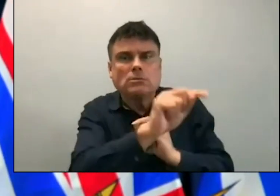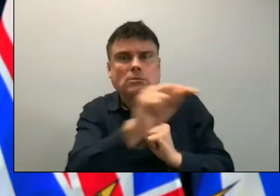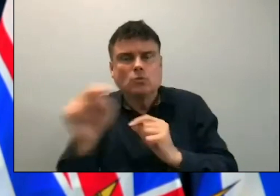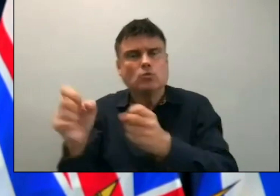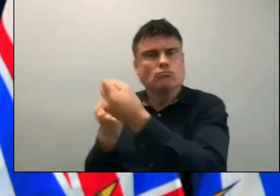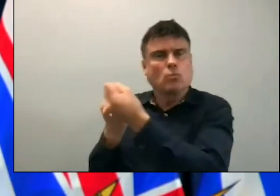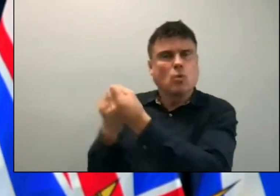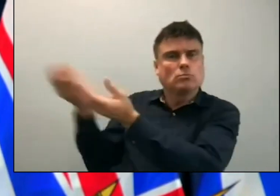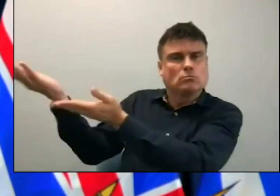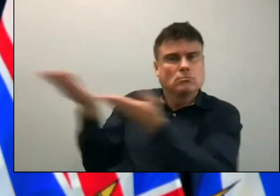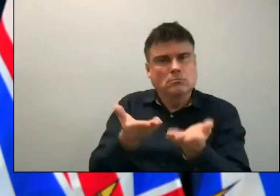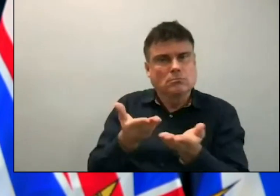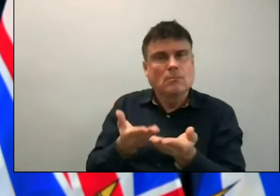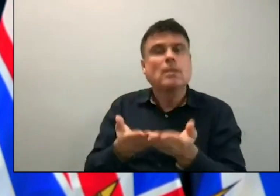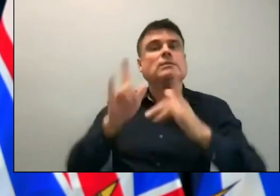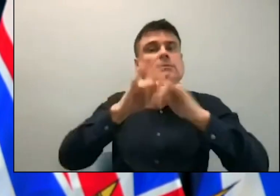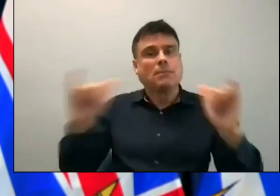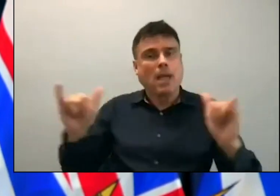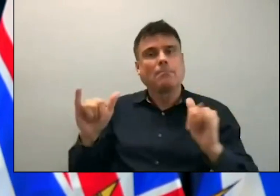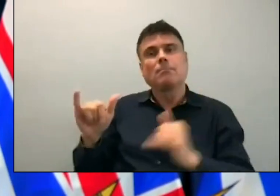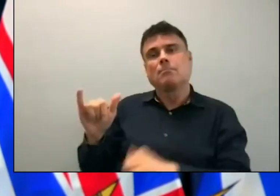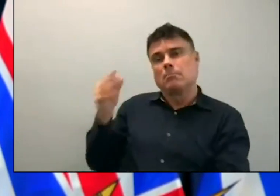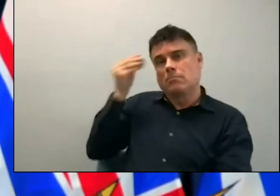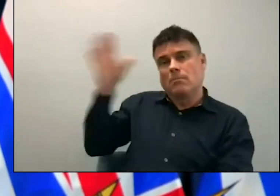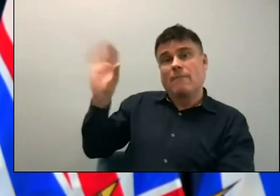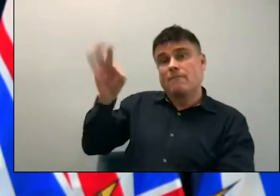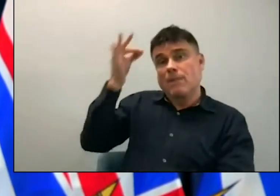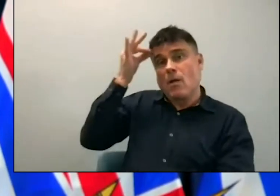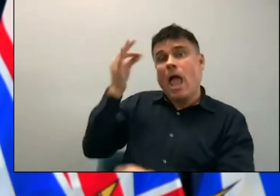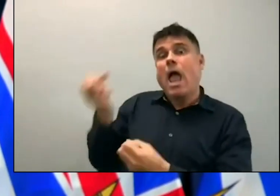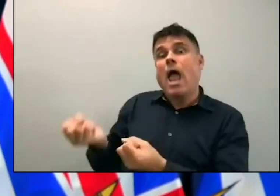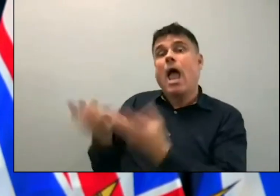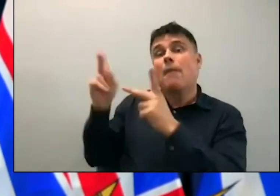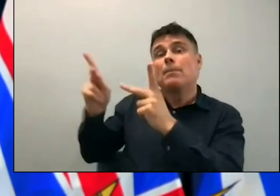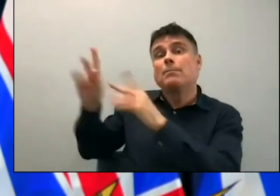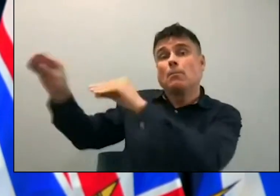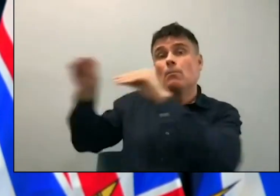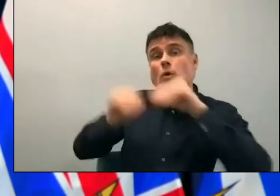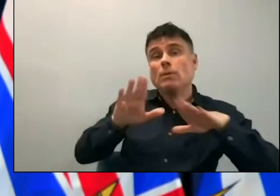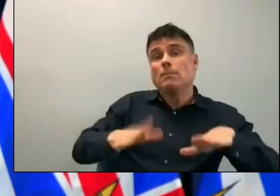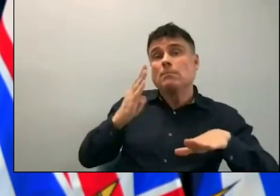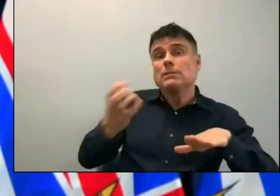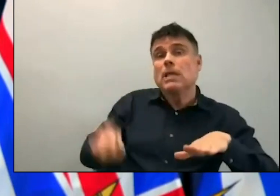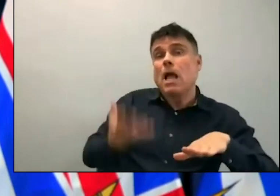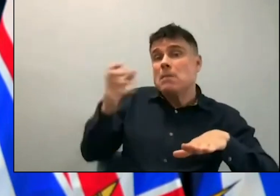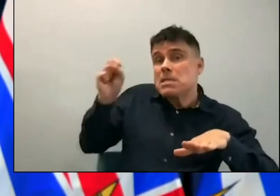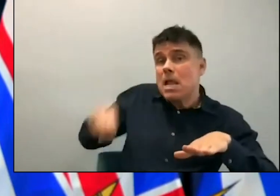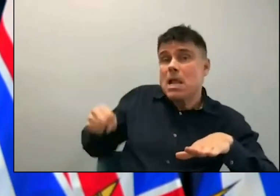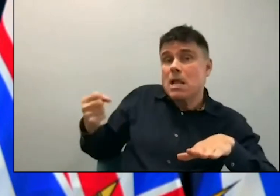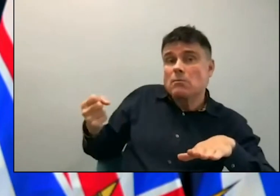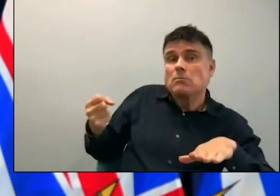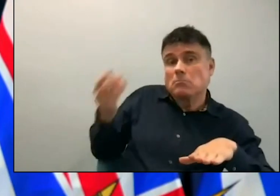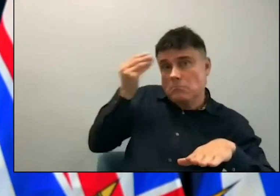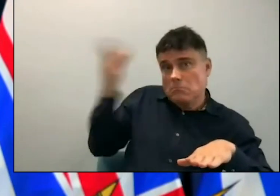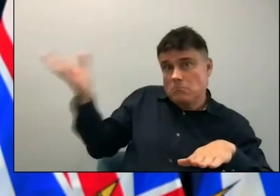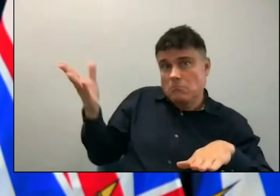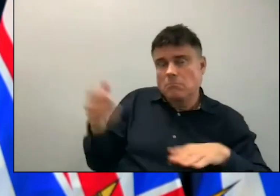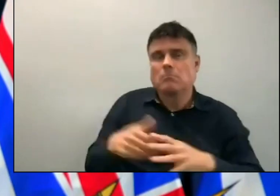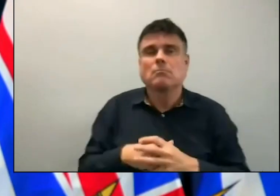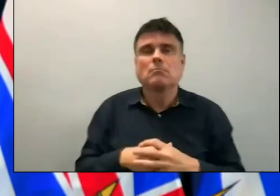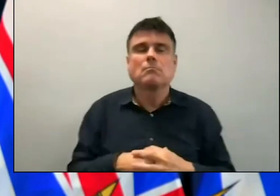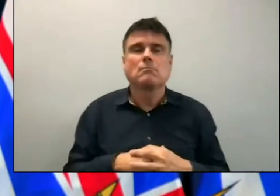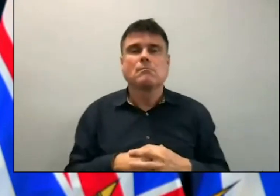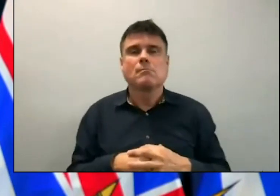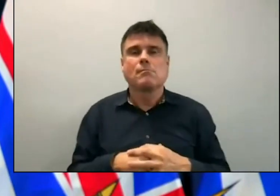we can to the federal government about what numbers we can absorb here in BC. But I do want to give a caveat. I don't want it